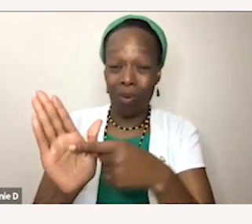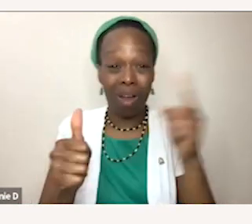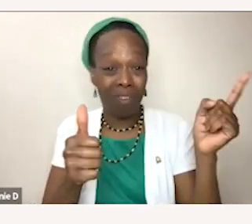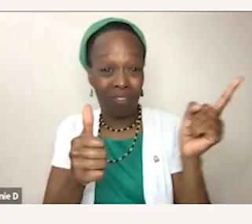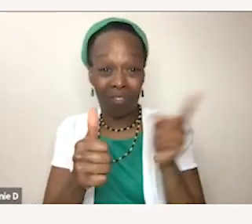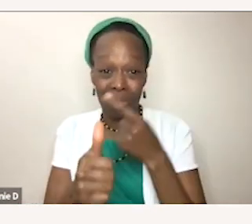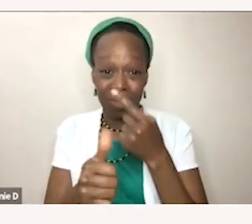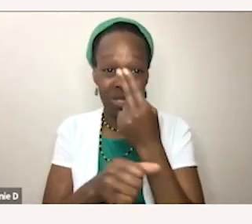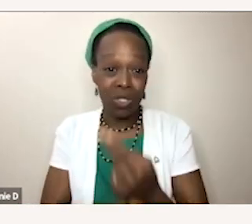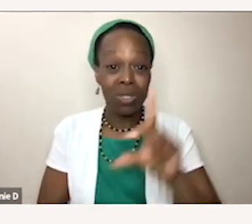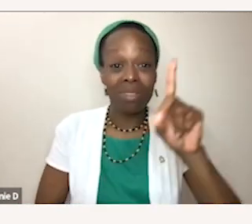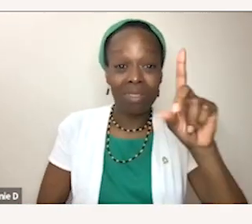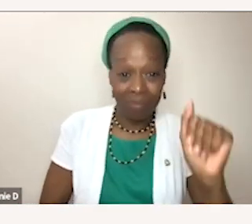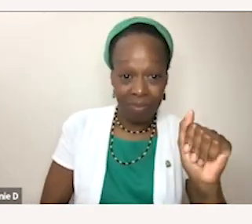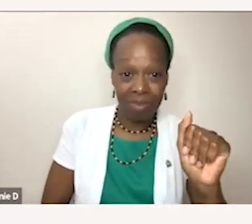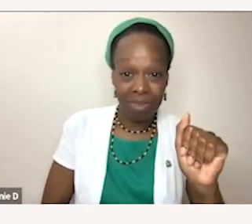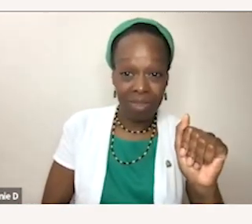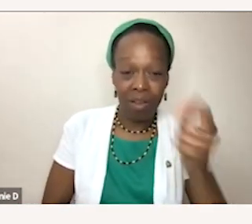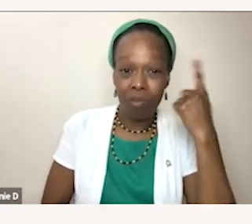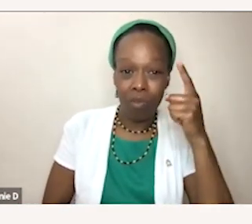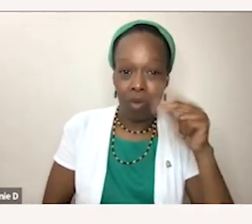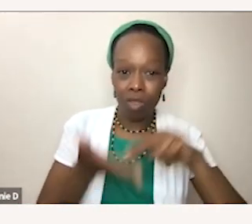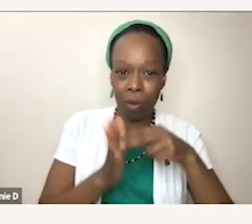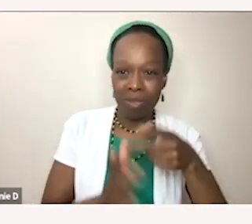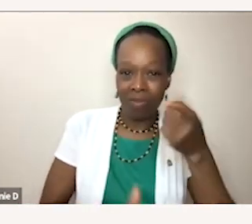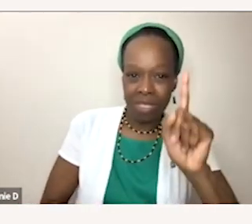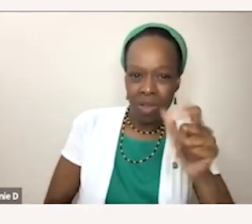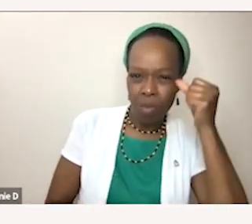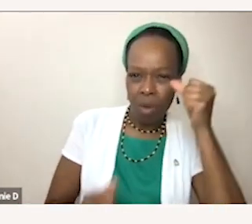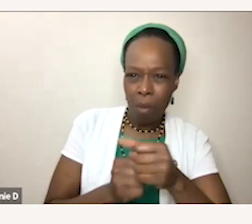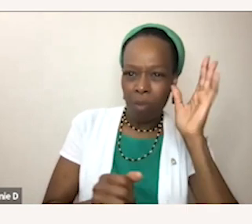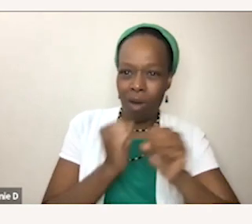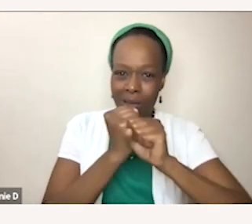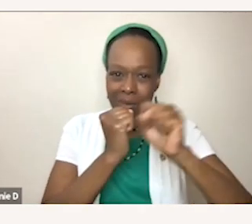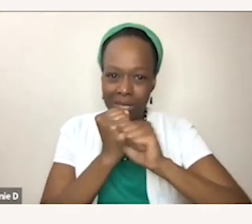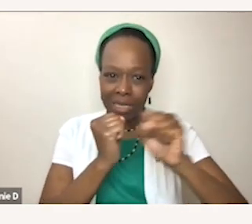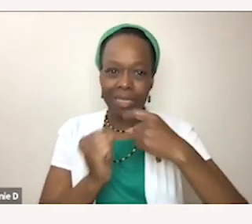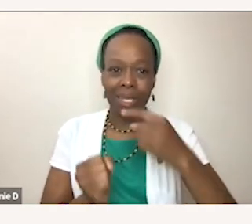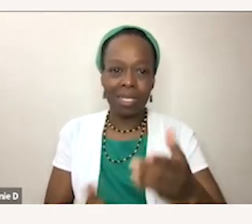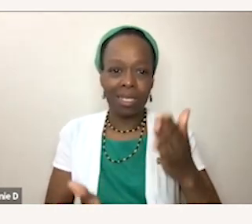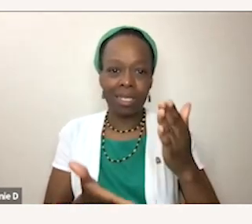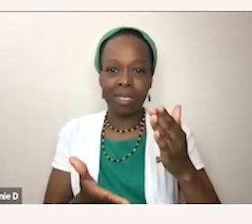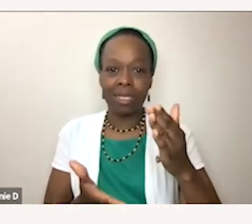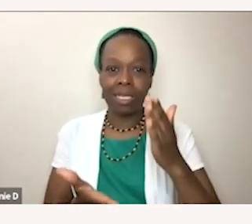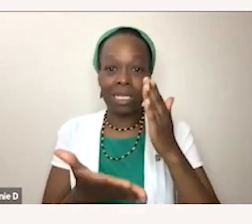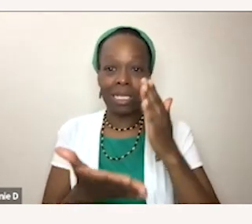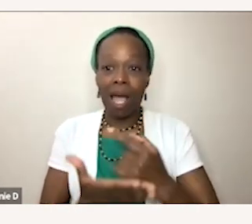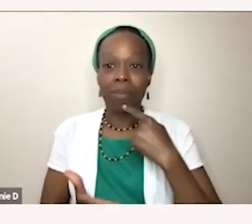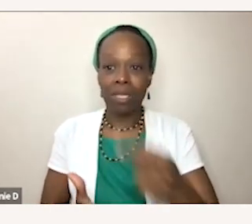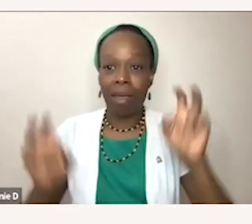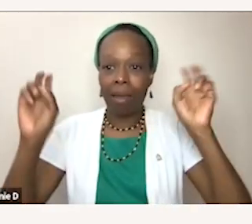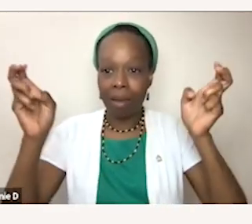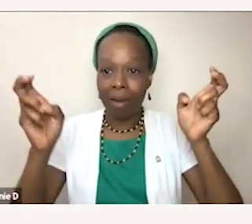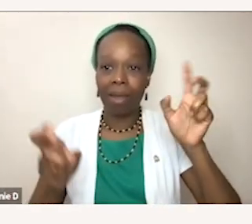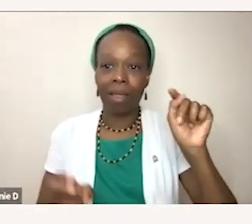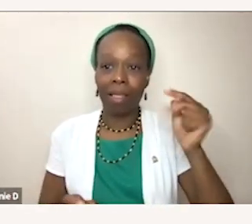there's using disabilities as insults. Remember those campaigns to stop saying that's so gay?